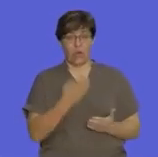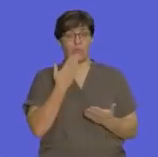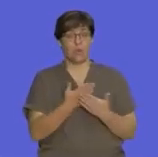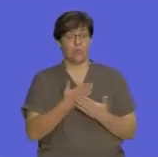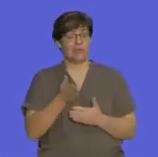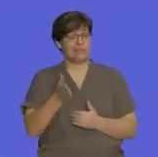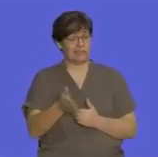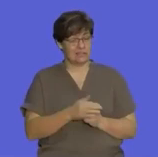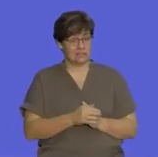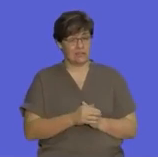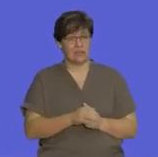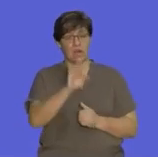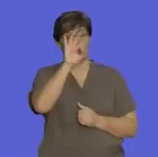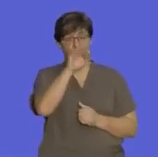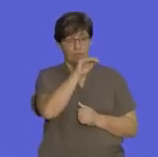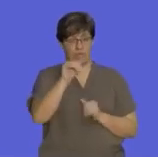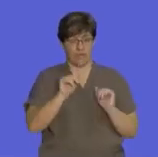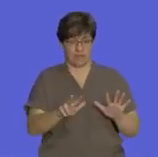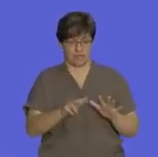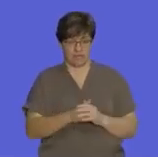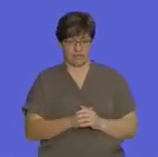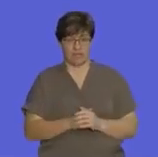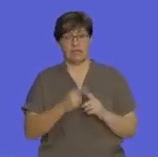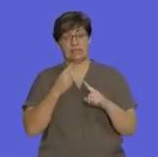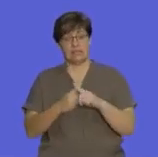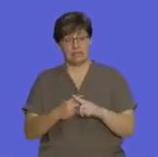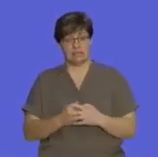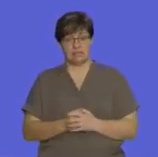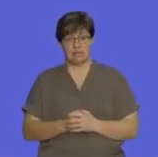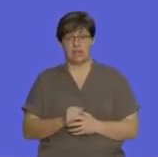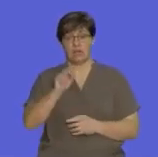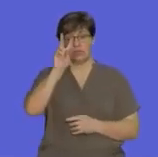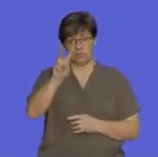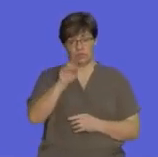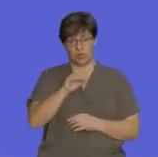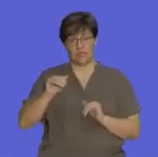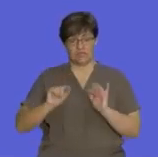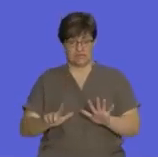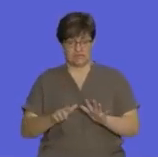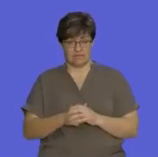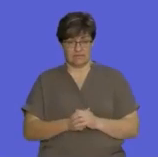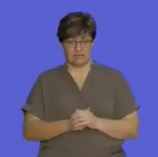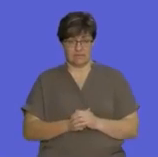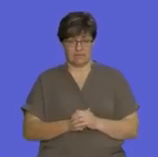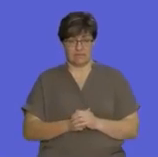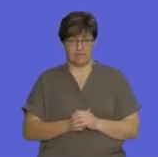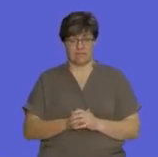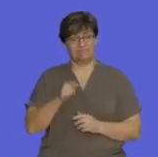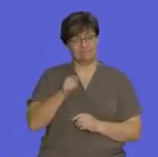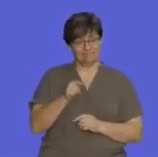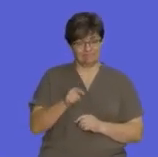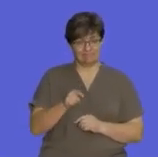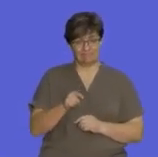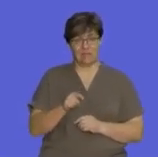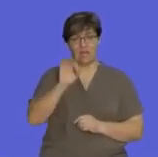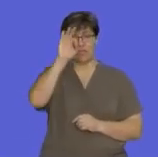is going to be 3 over 8 multiplied by 2 over 7. This one is going to be 3